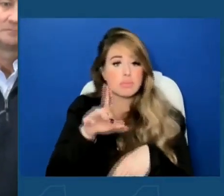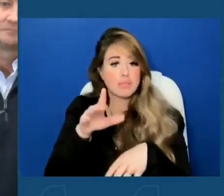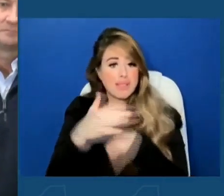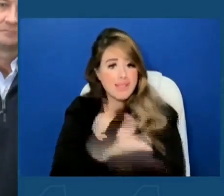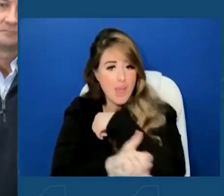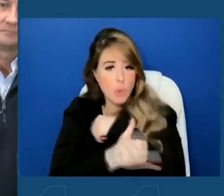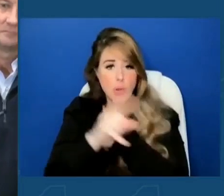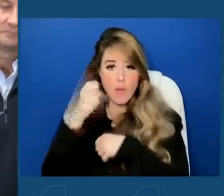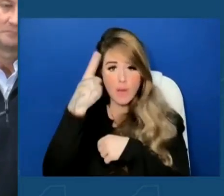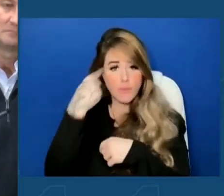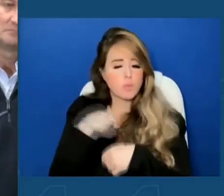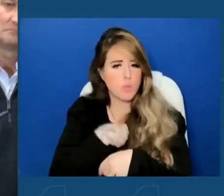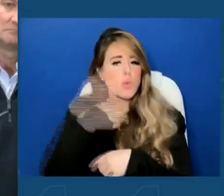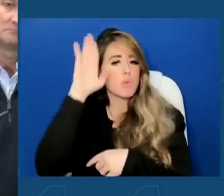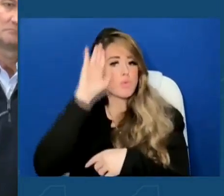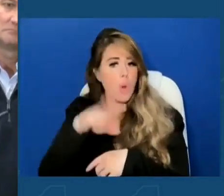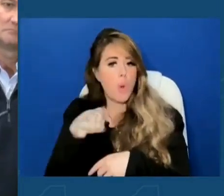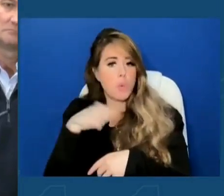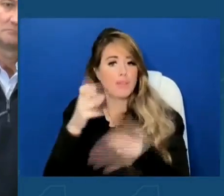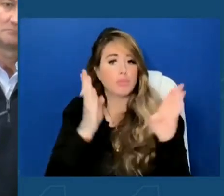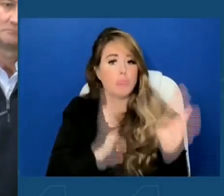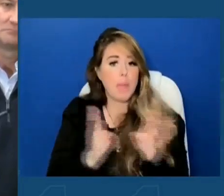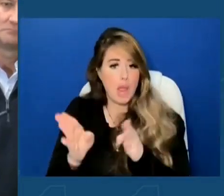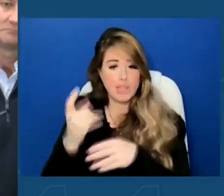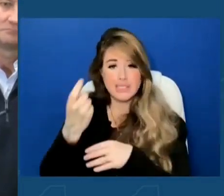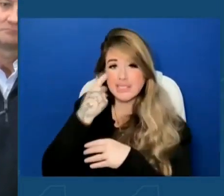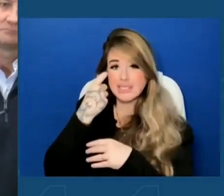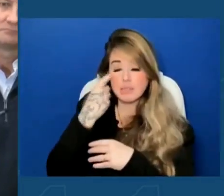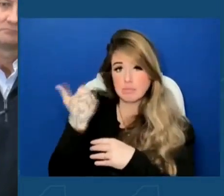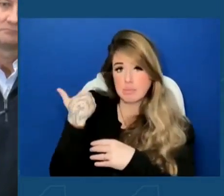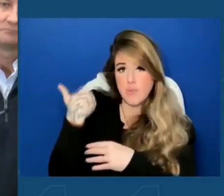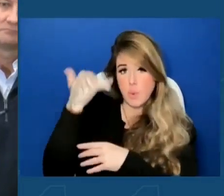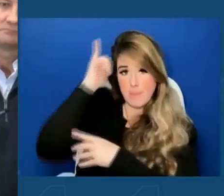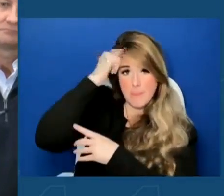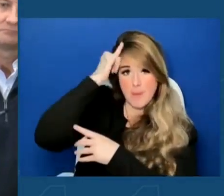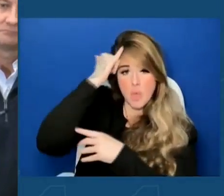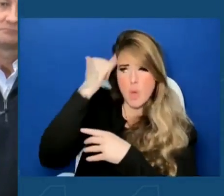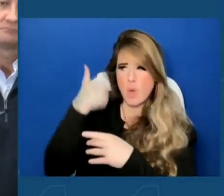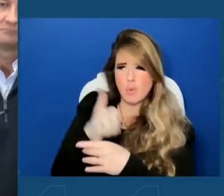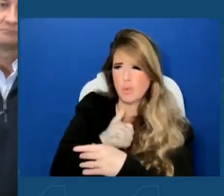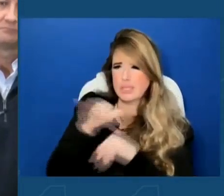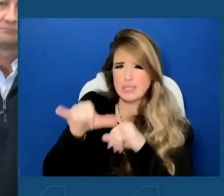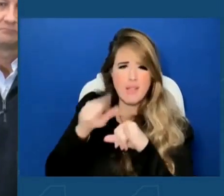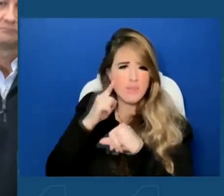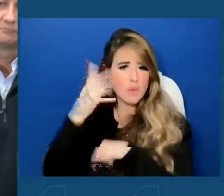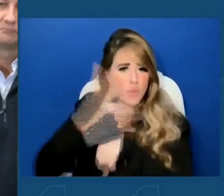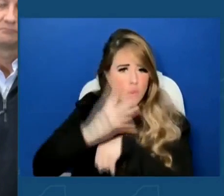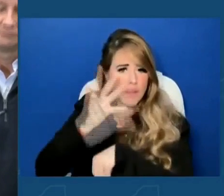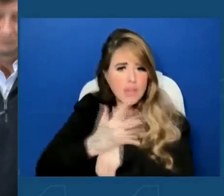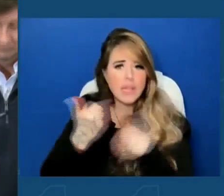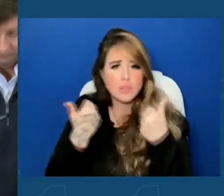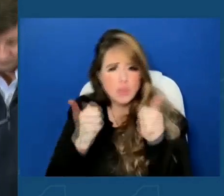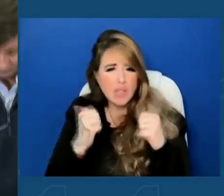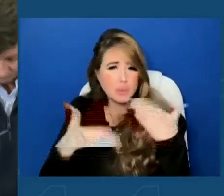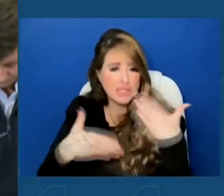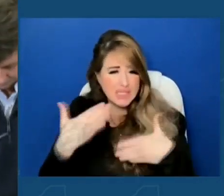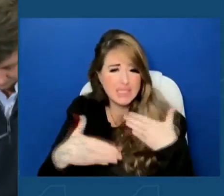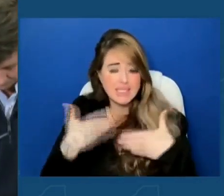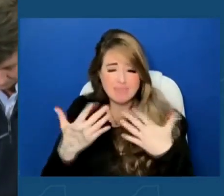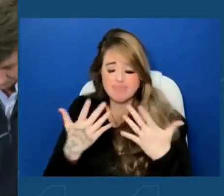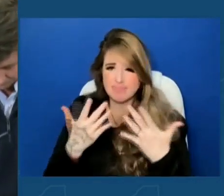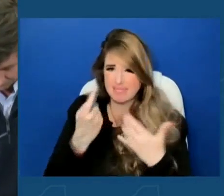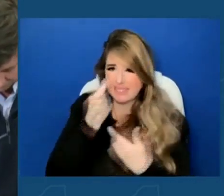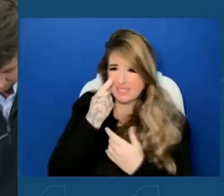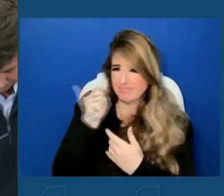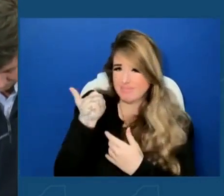said this literally days after we were embedded in Buffalo for what seemed like 4 or 5 days trying to get through an epic storm, the